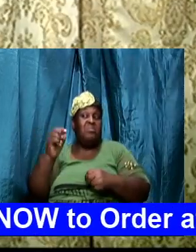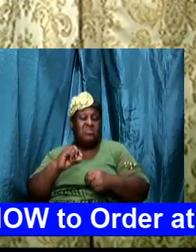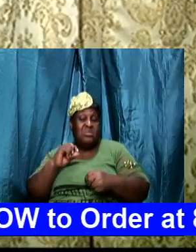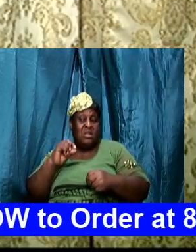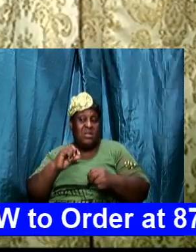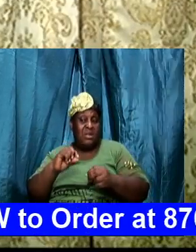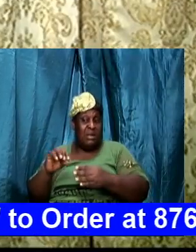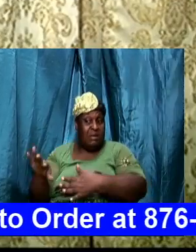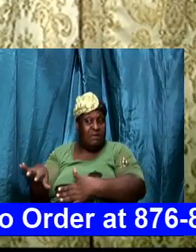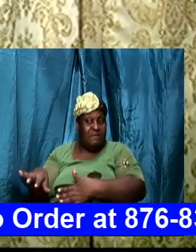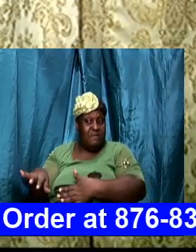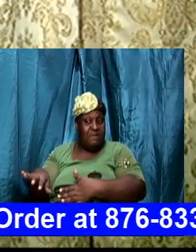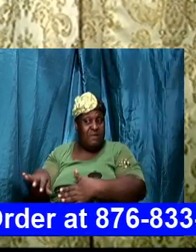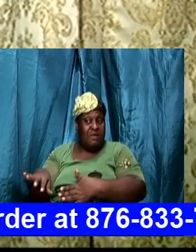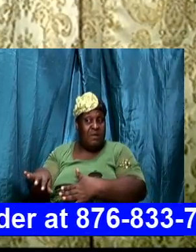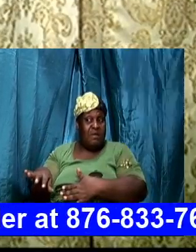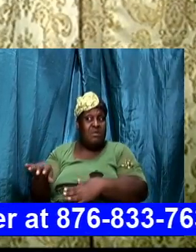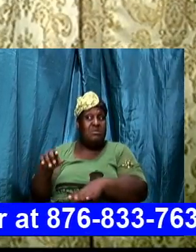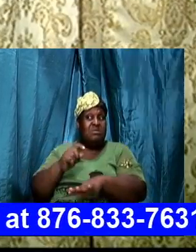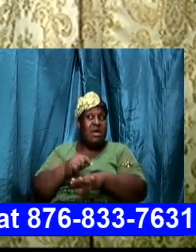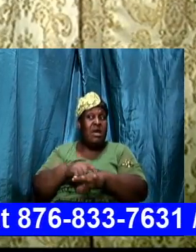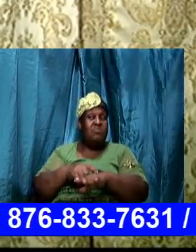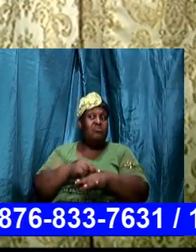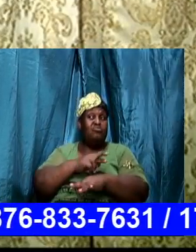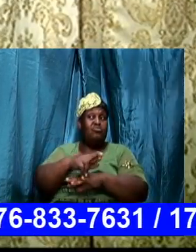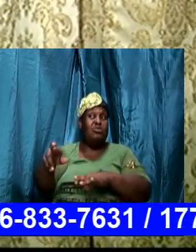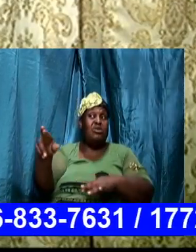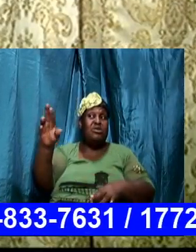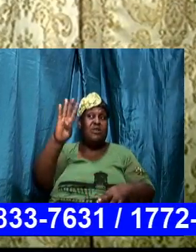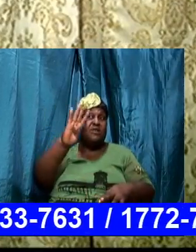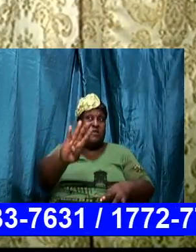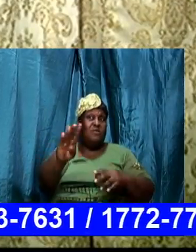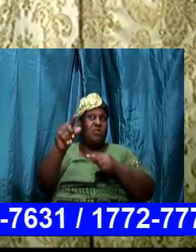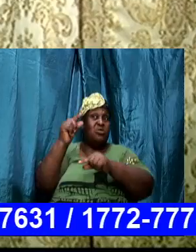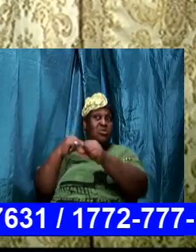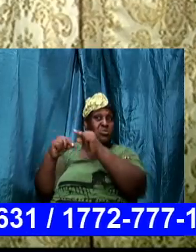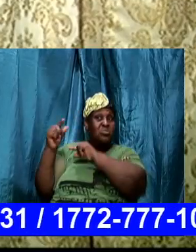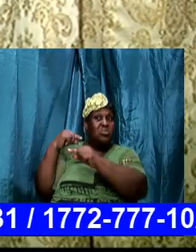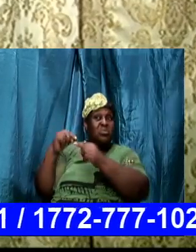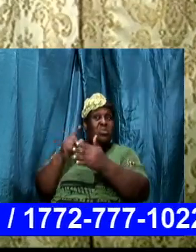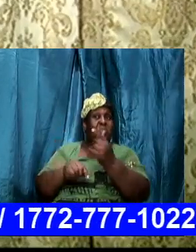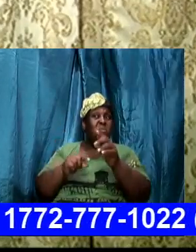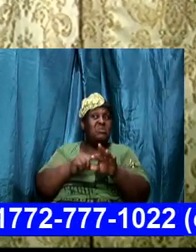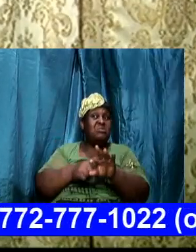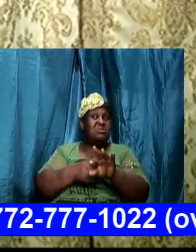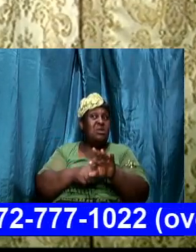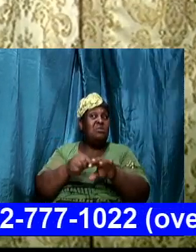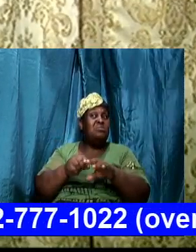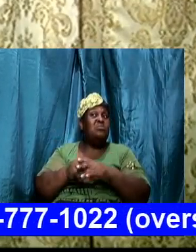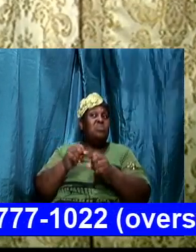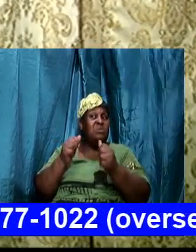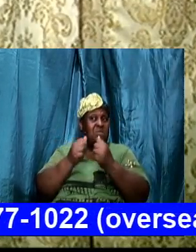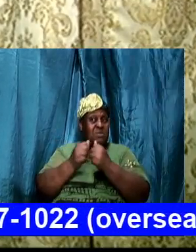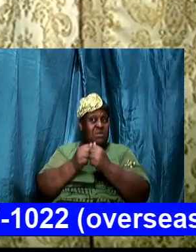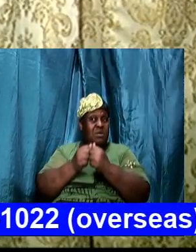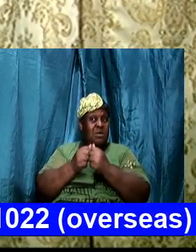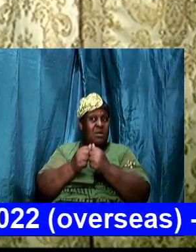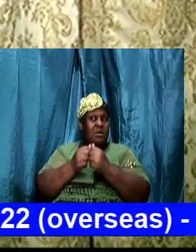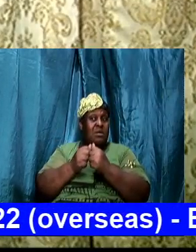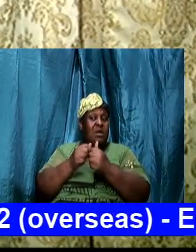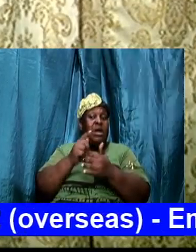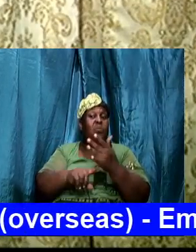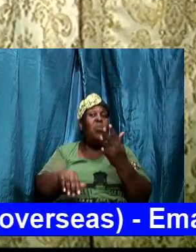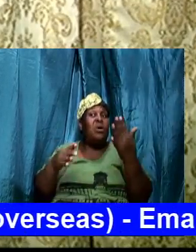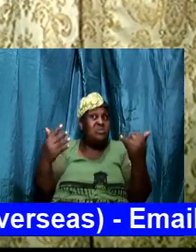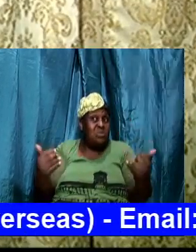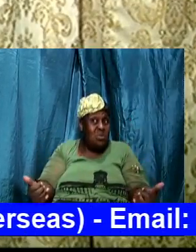it reaches the fourth generation going on, what we started out with and what is presently